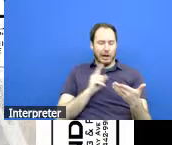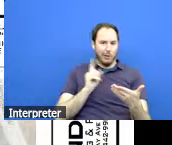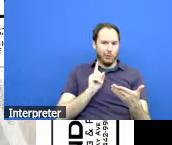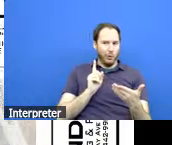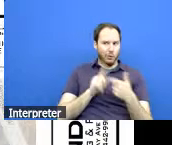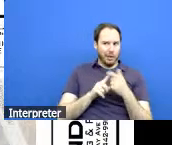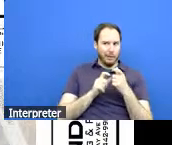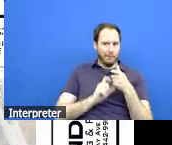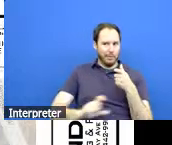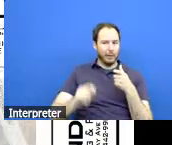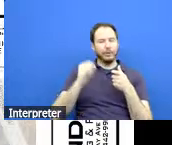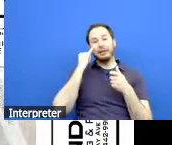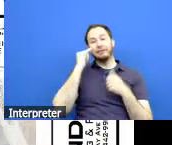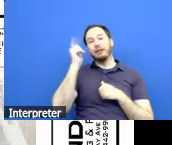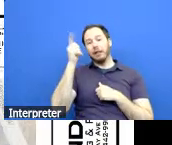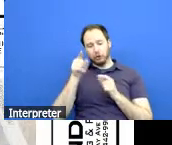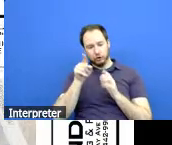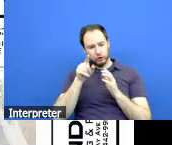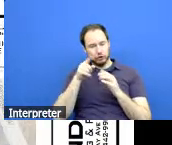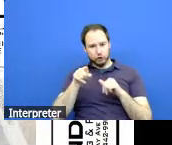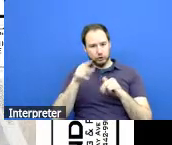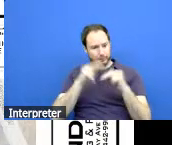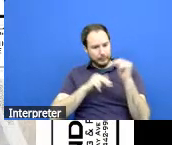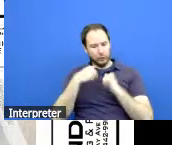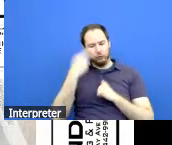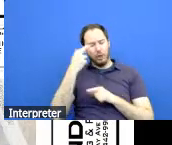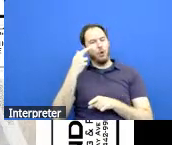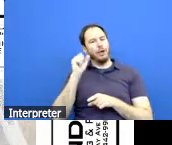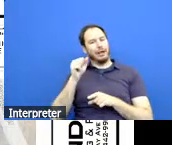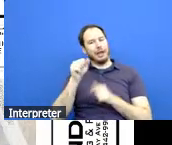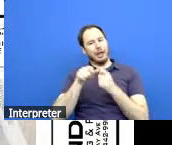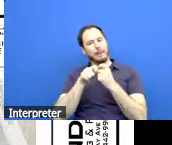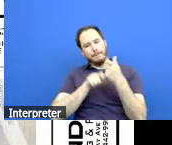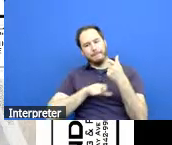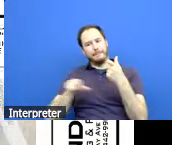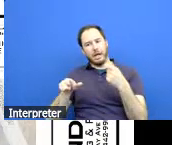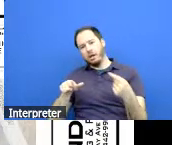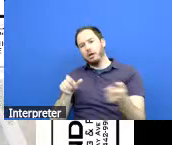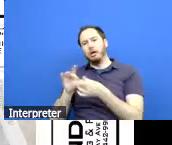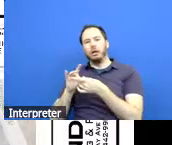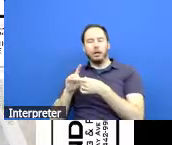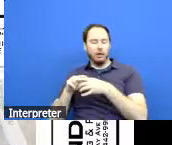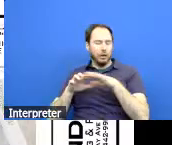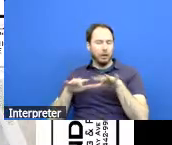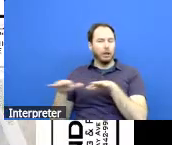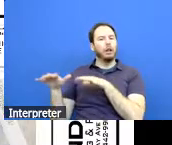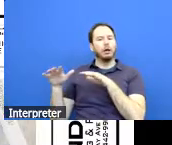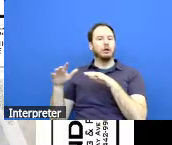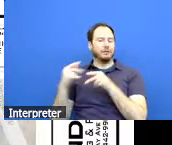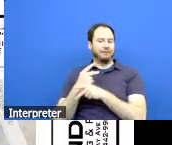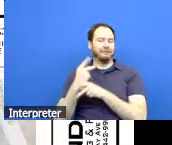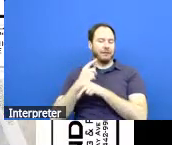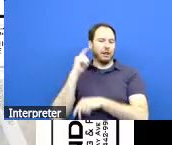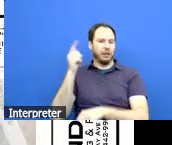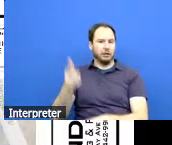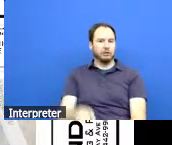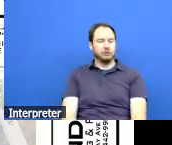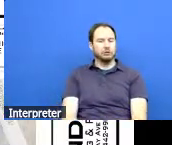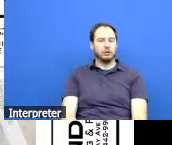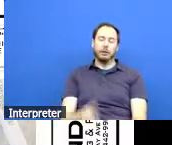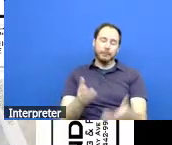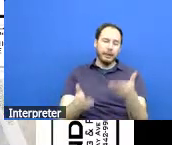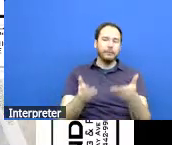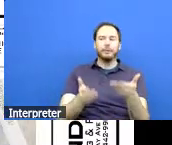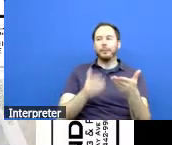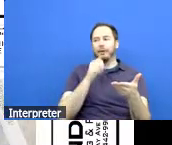but hey, if during this design, we can have a place for that to go and to deal with it, that type of stuff, we can take a look at that. It may or